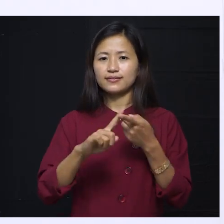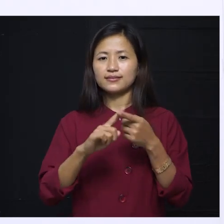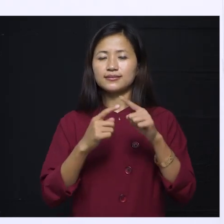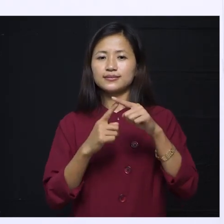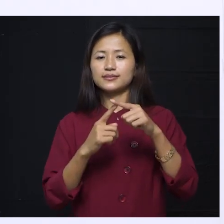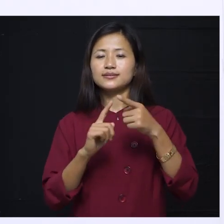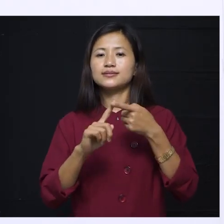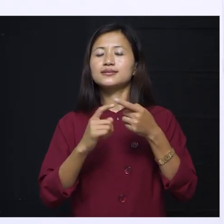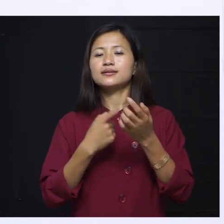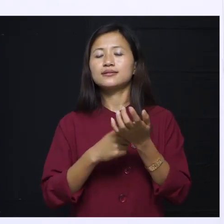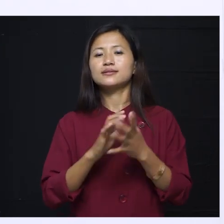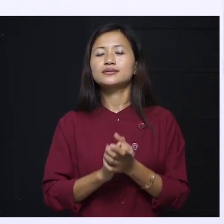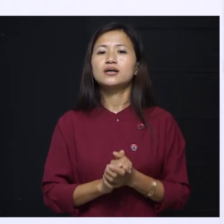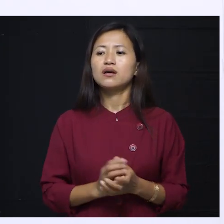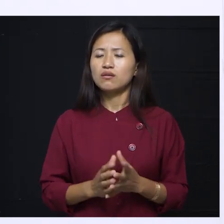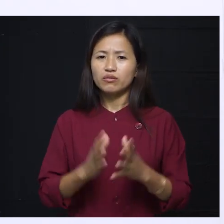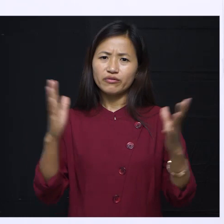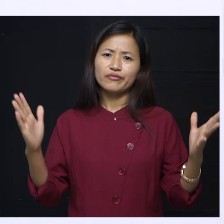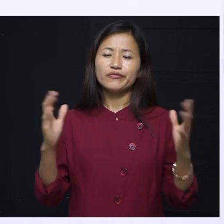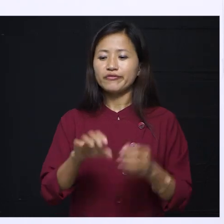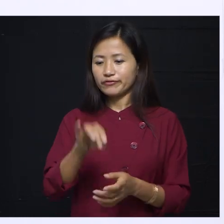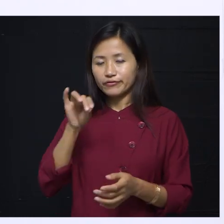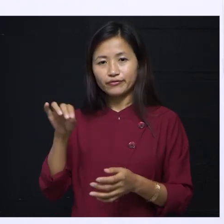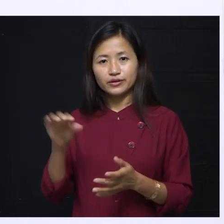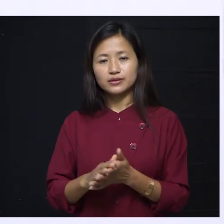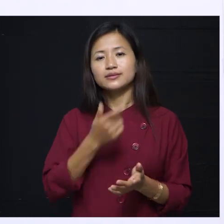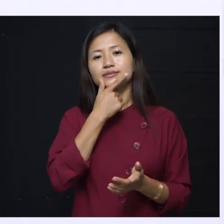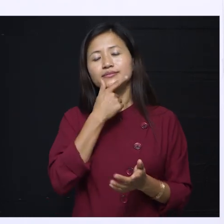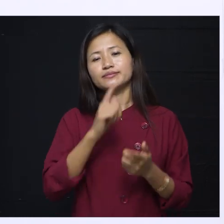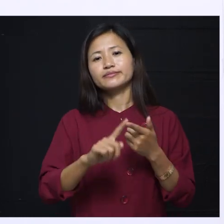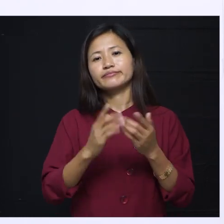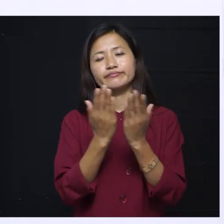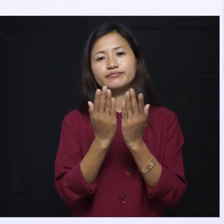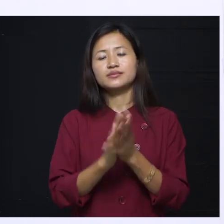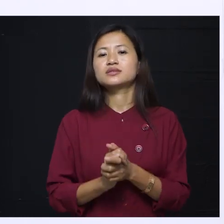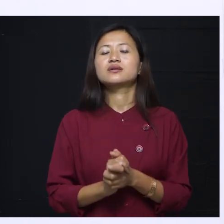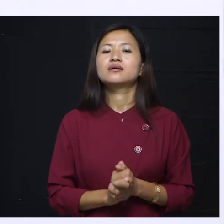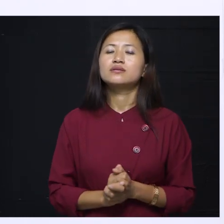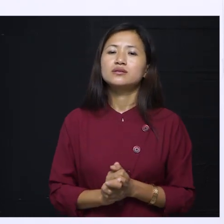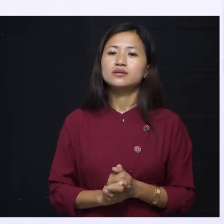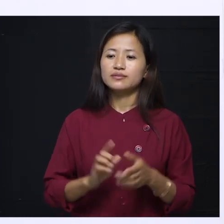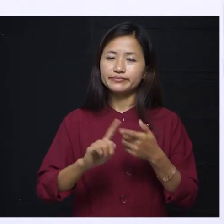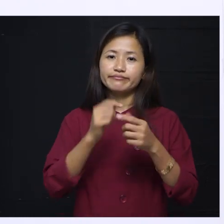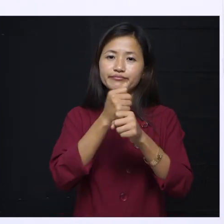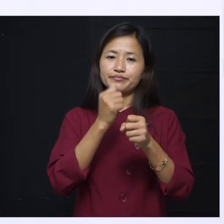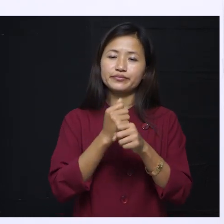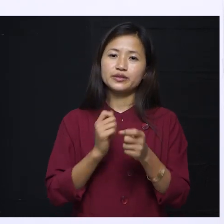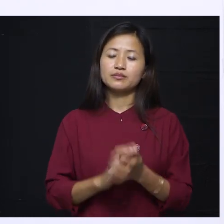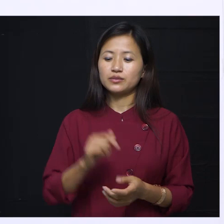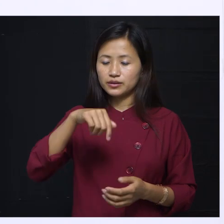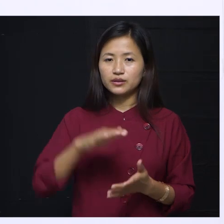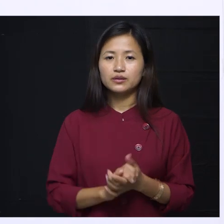syllable, you know, all these kind of funny things that you would find in the lesson. Take the example, another example here of the